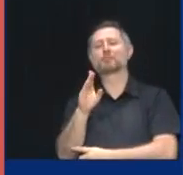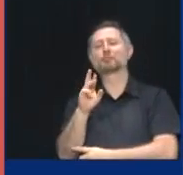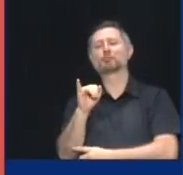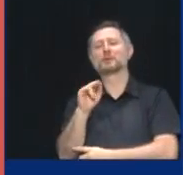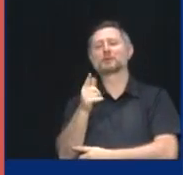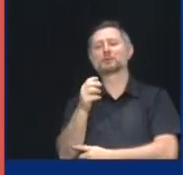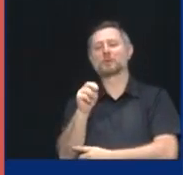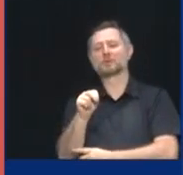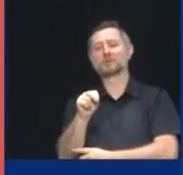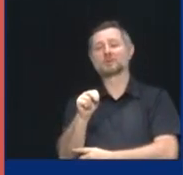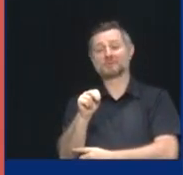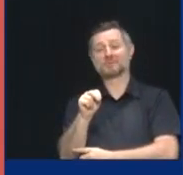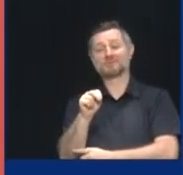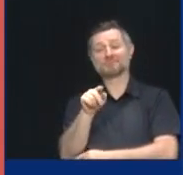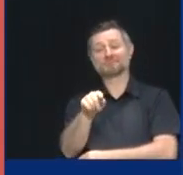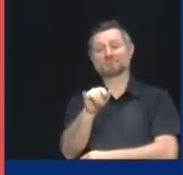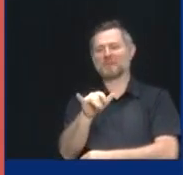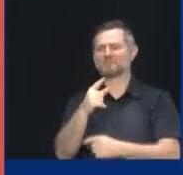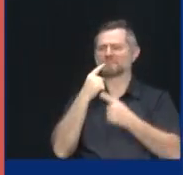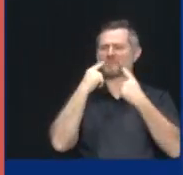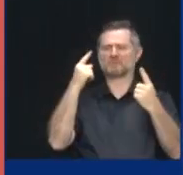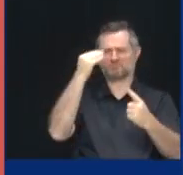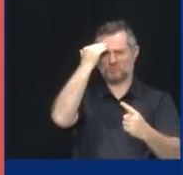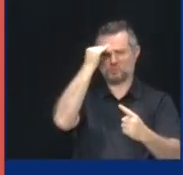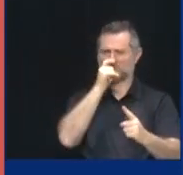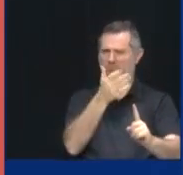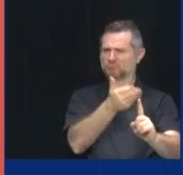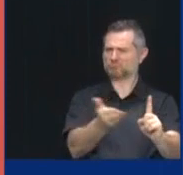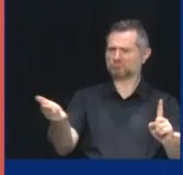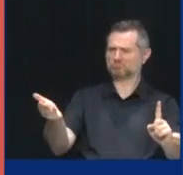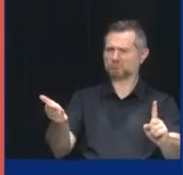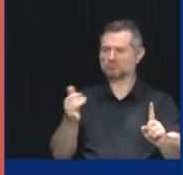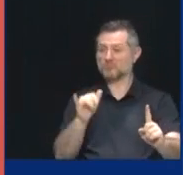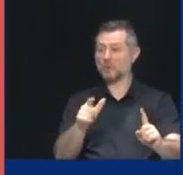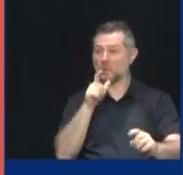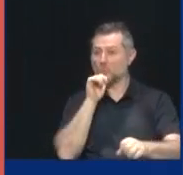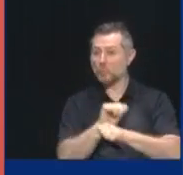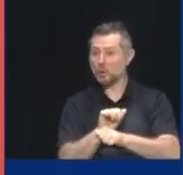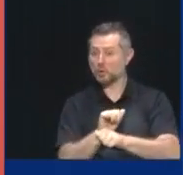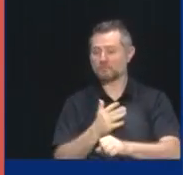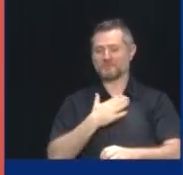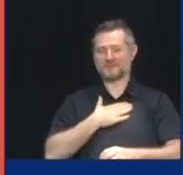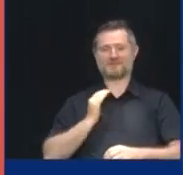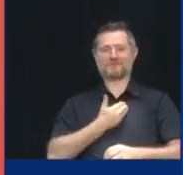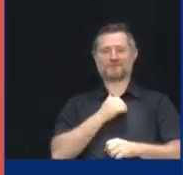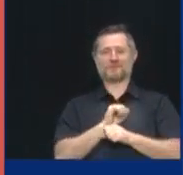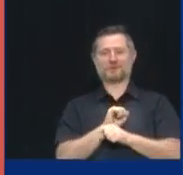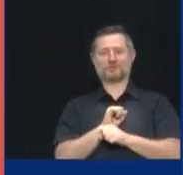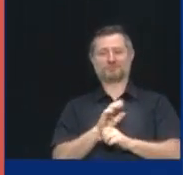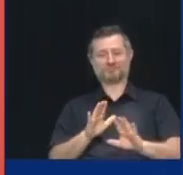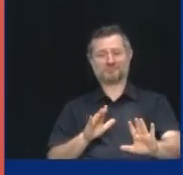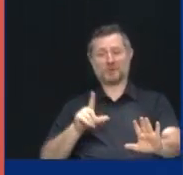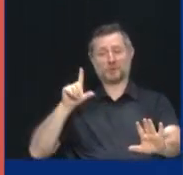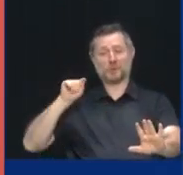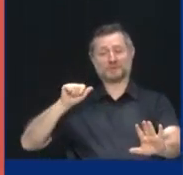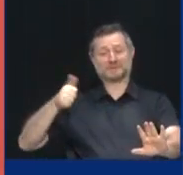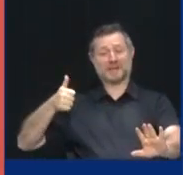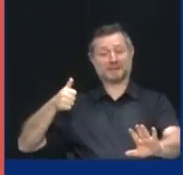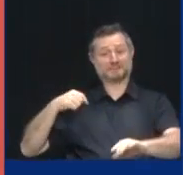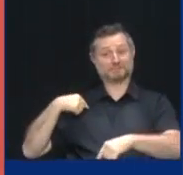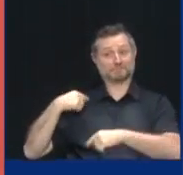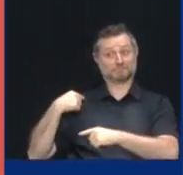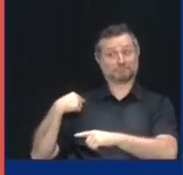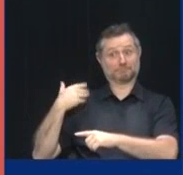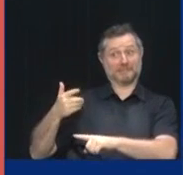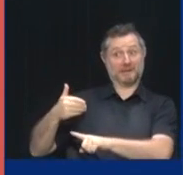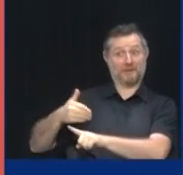did, because of the work that we all did. And in 2010, when this young guy became our